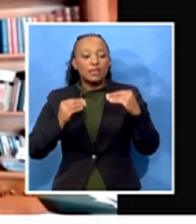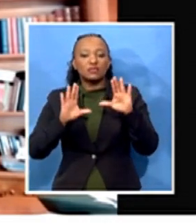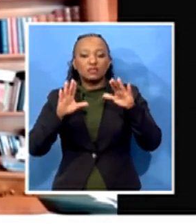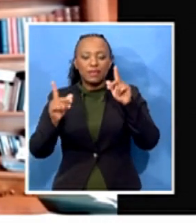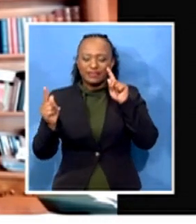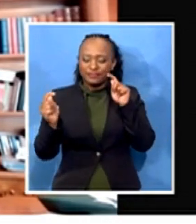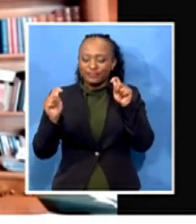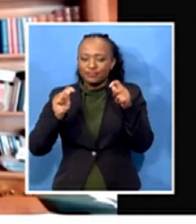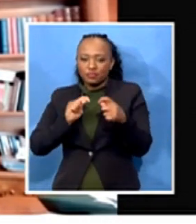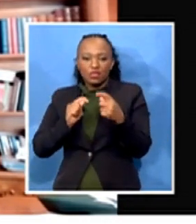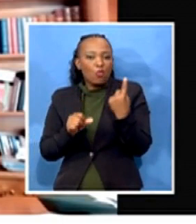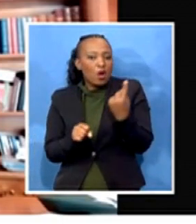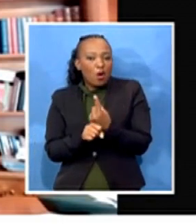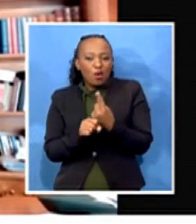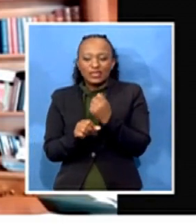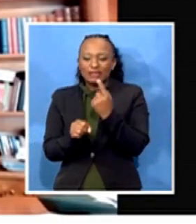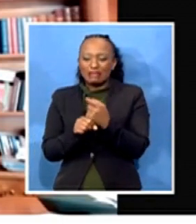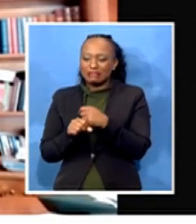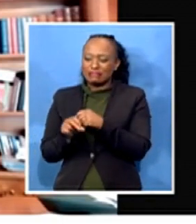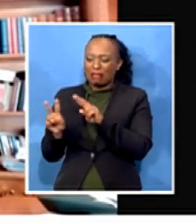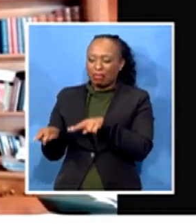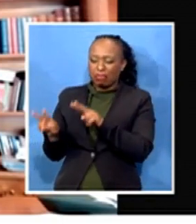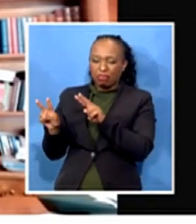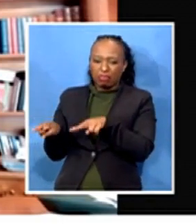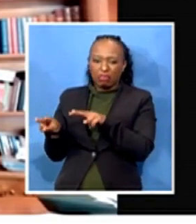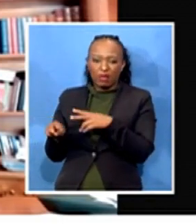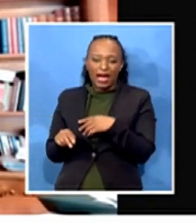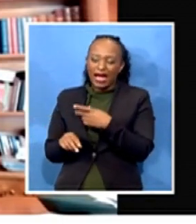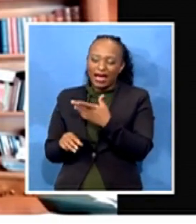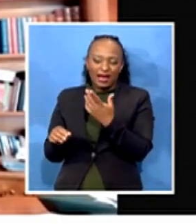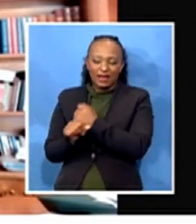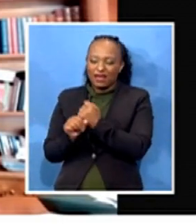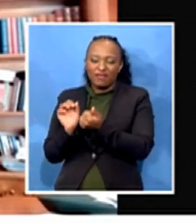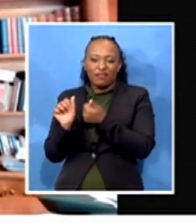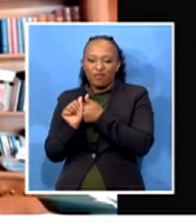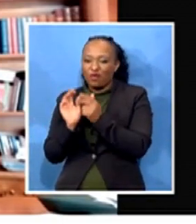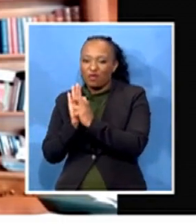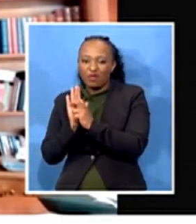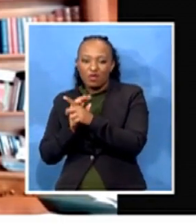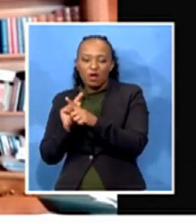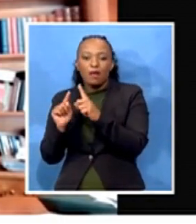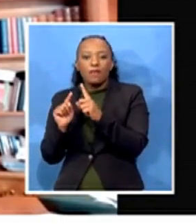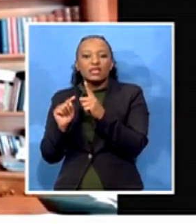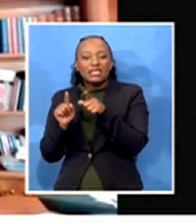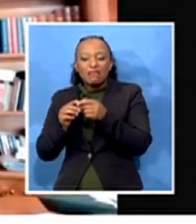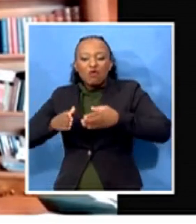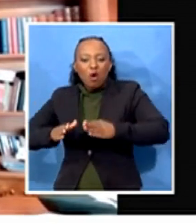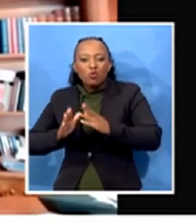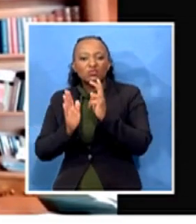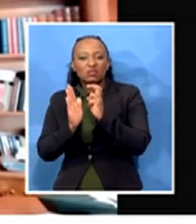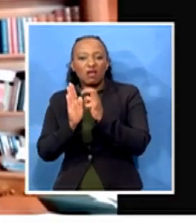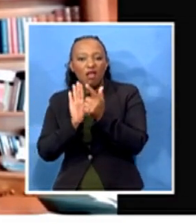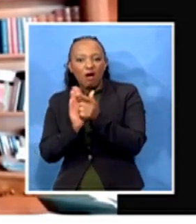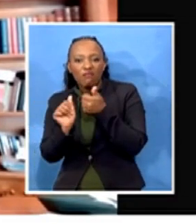disregard for the rule of law and the rules of the road, the abuse of customers, and